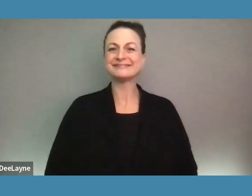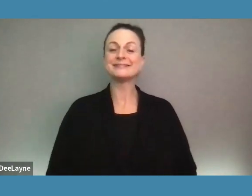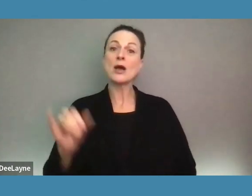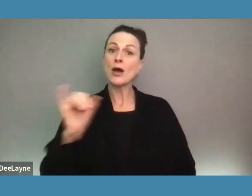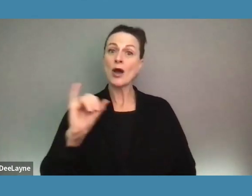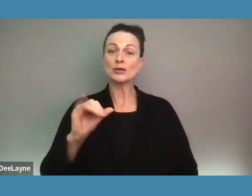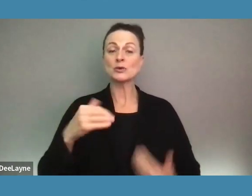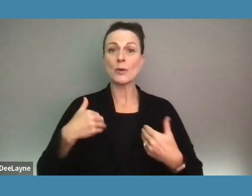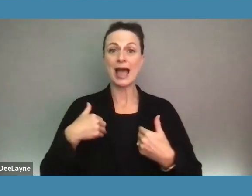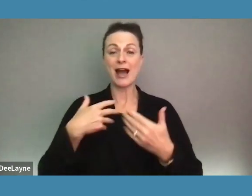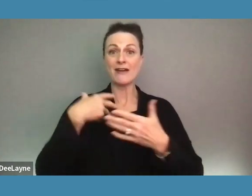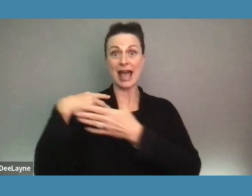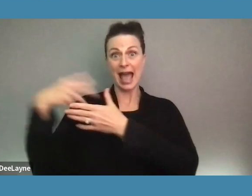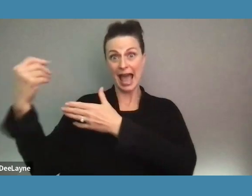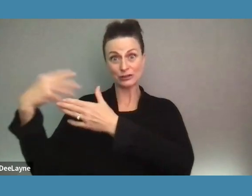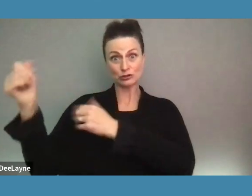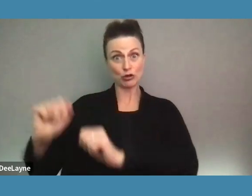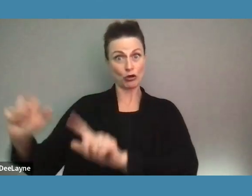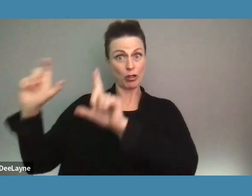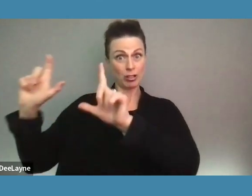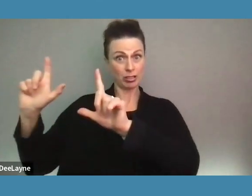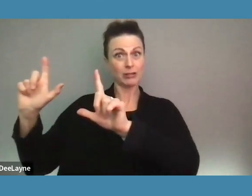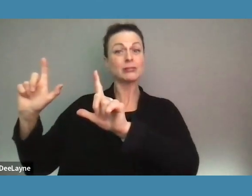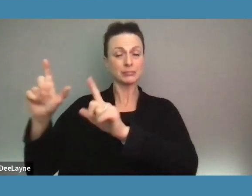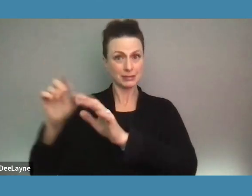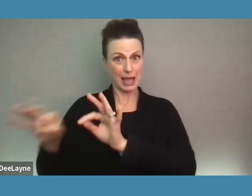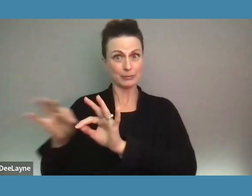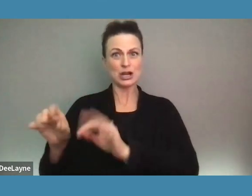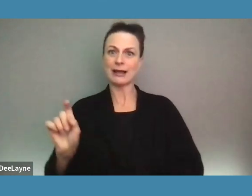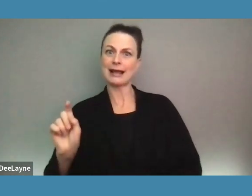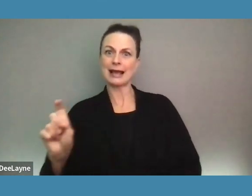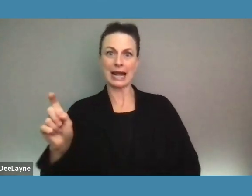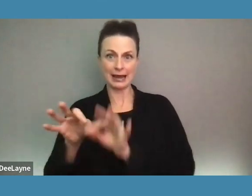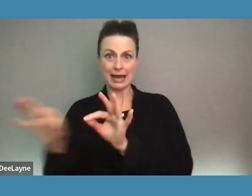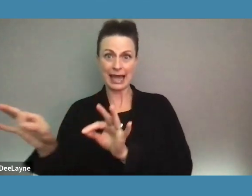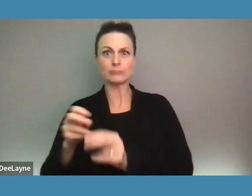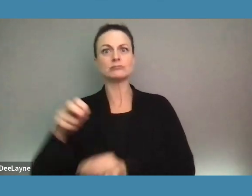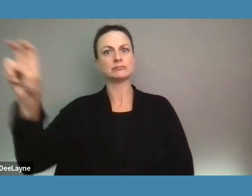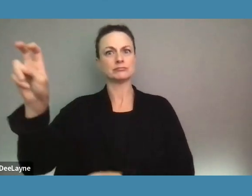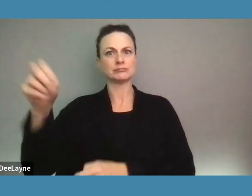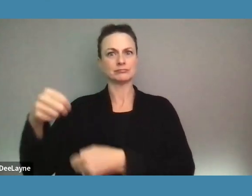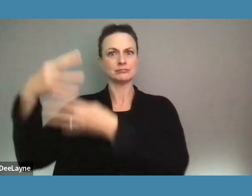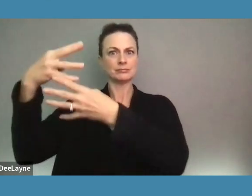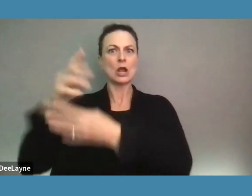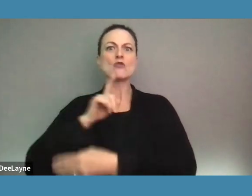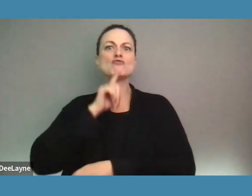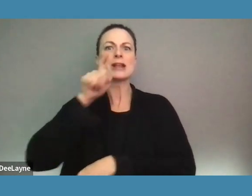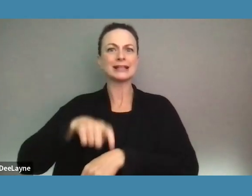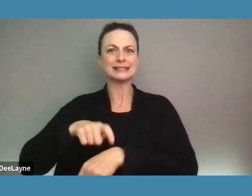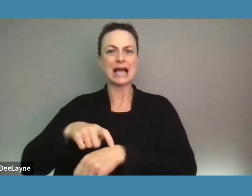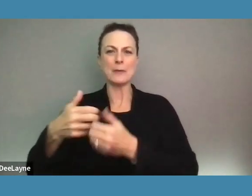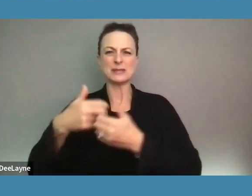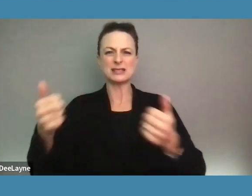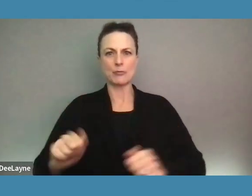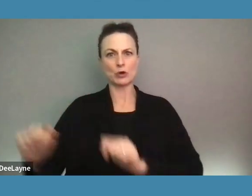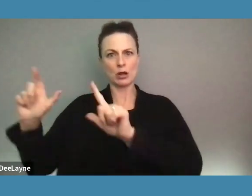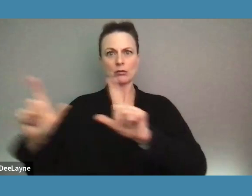the external caption viewer as well, and you can click that link and view the captions in real time in a separate